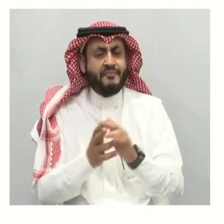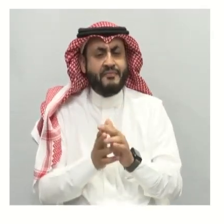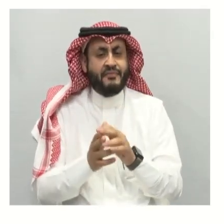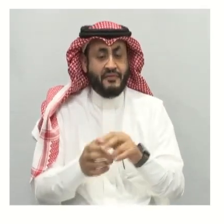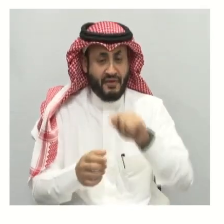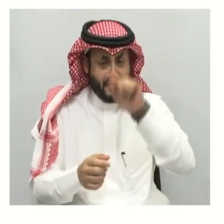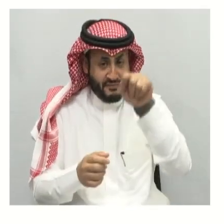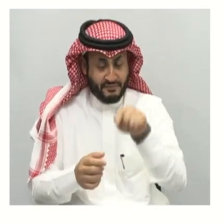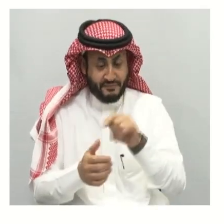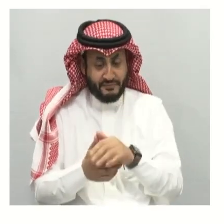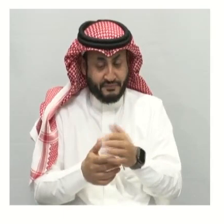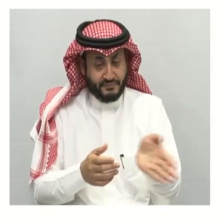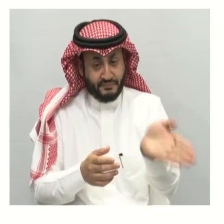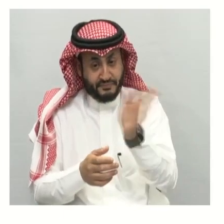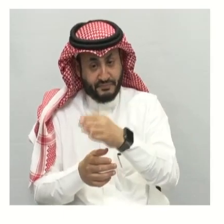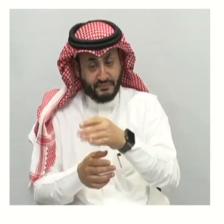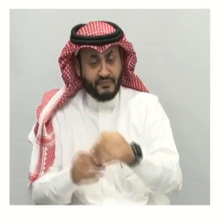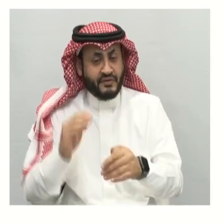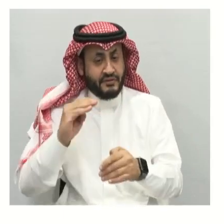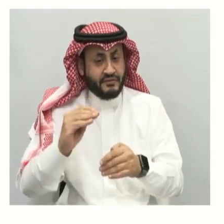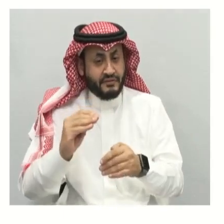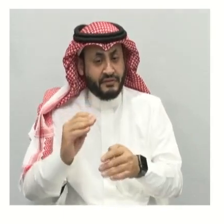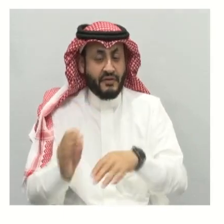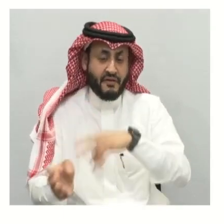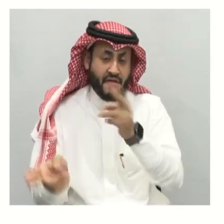question, and then they answer,